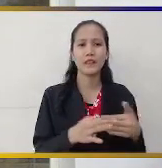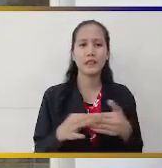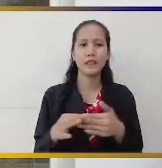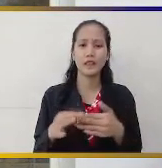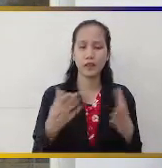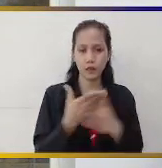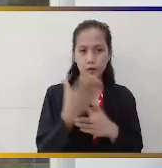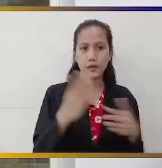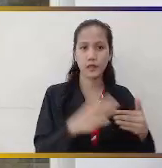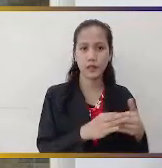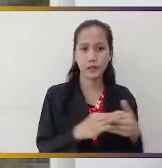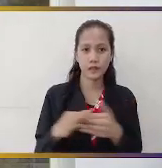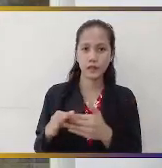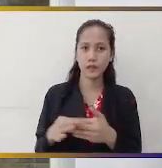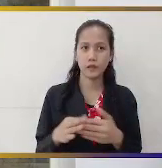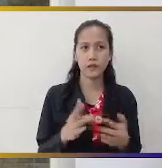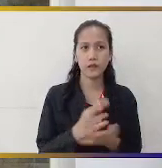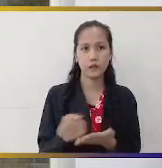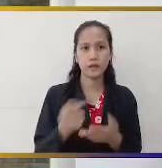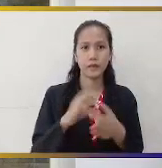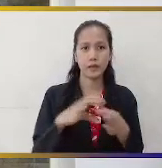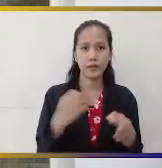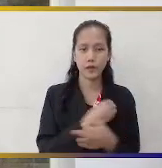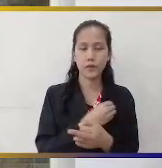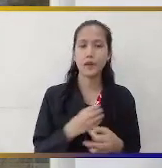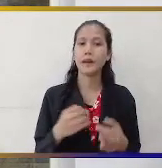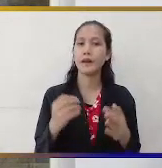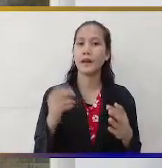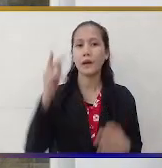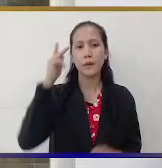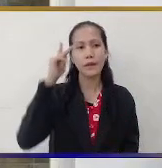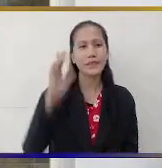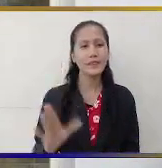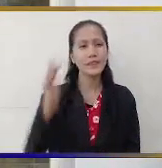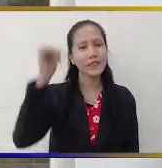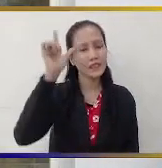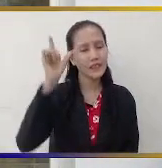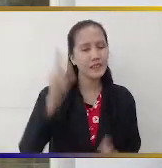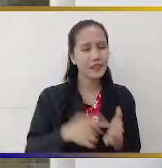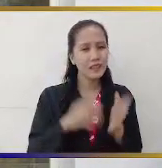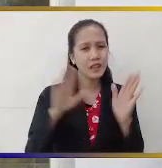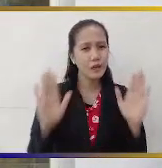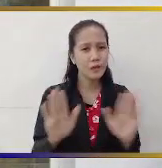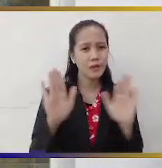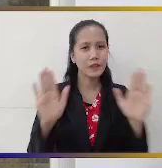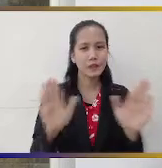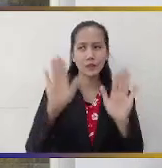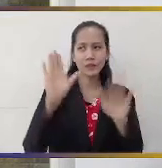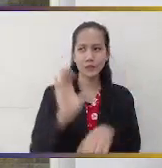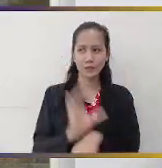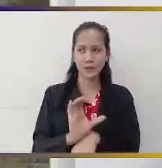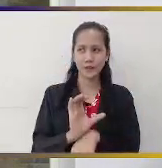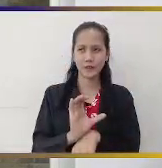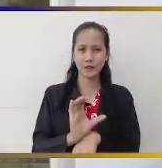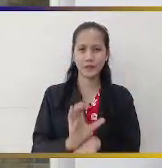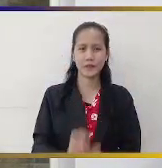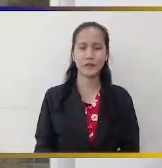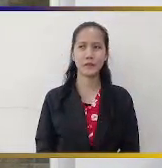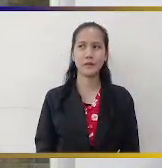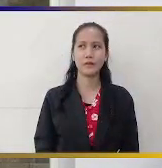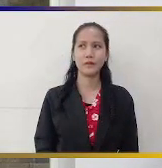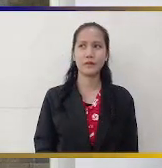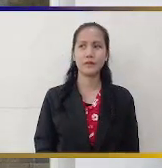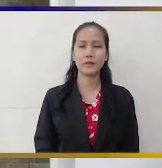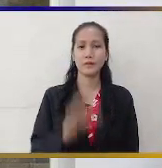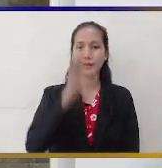you something. This is an unusual church. And you're here. And to whom much is given, much is required.